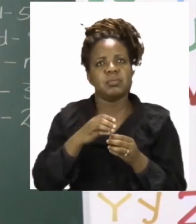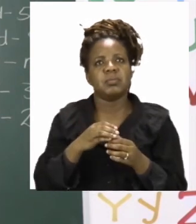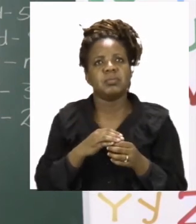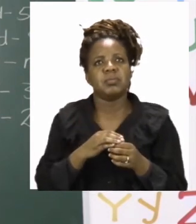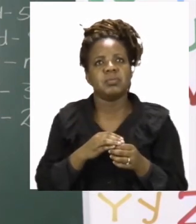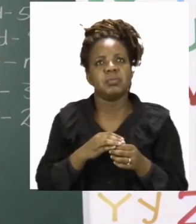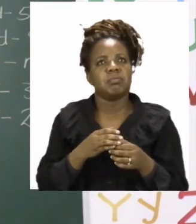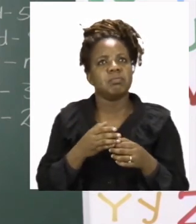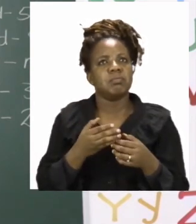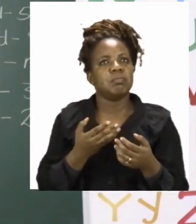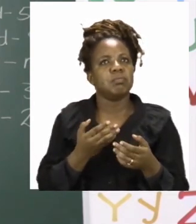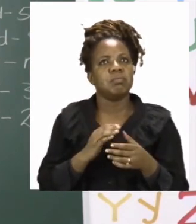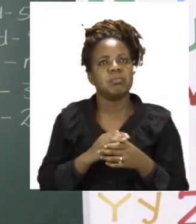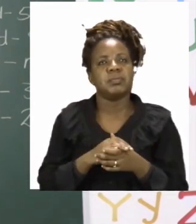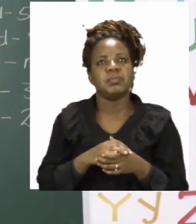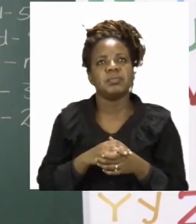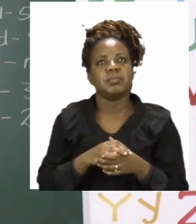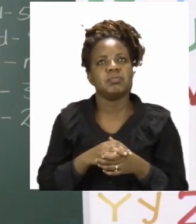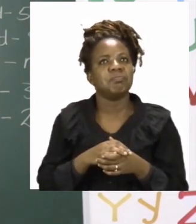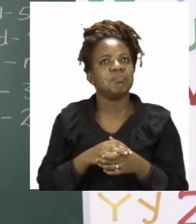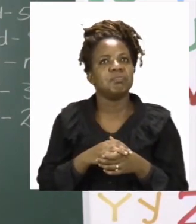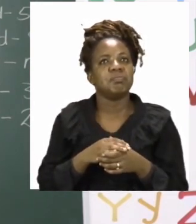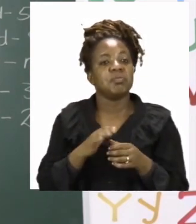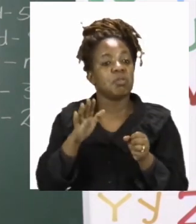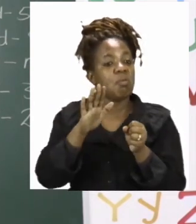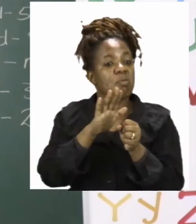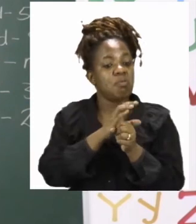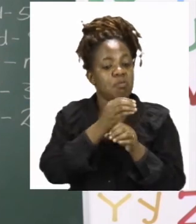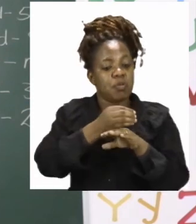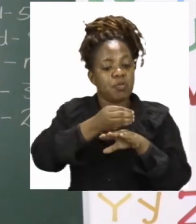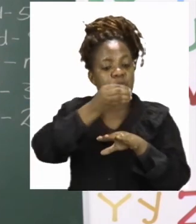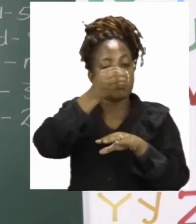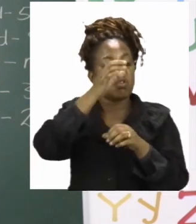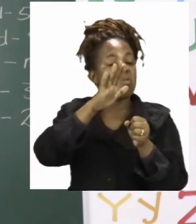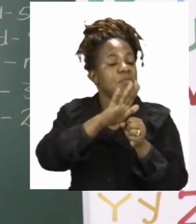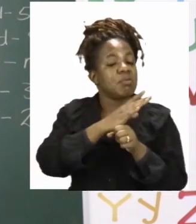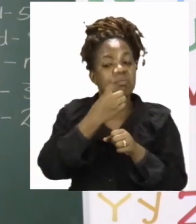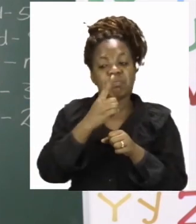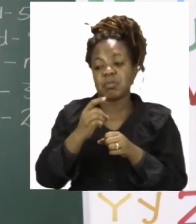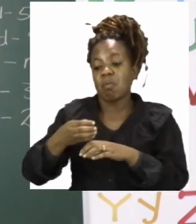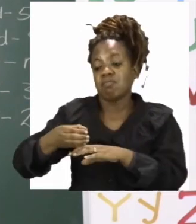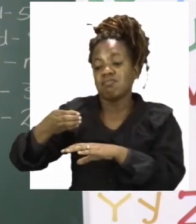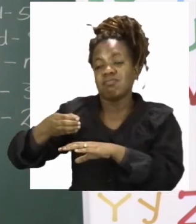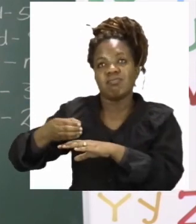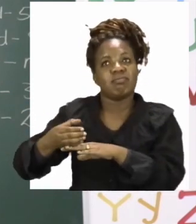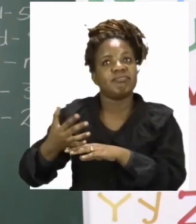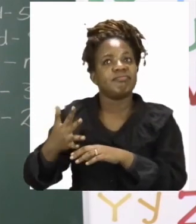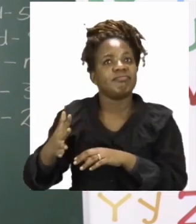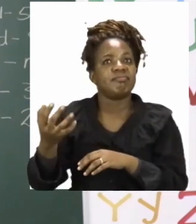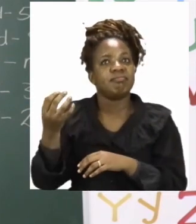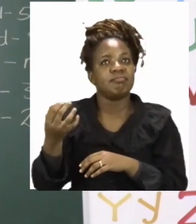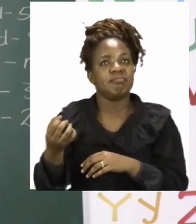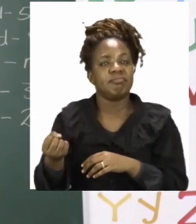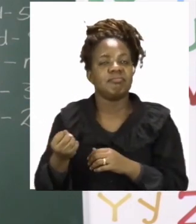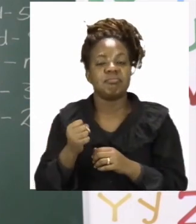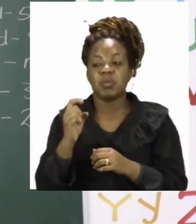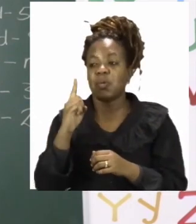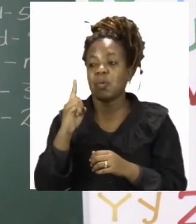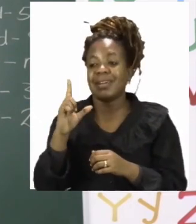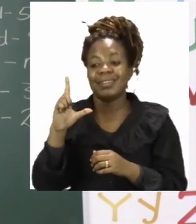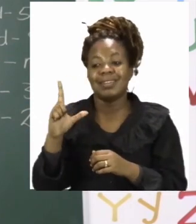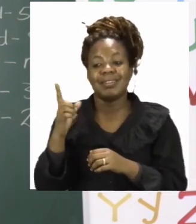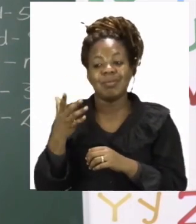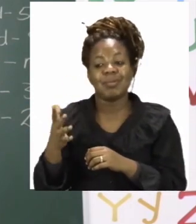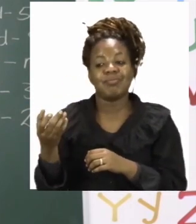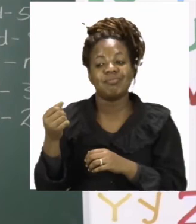So far, there we go. It's now full. But I still have water in my 1 liter jug.